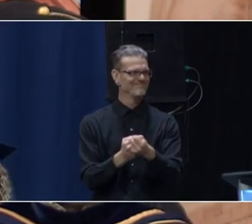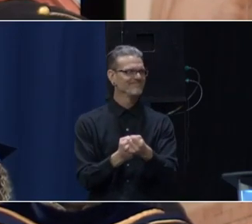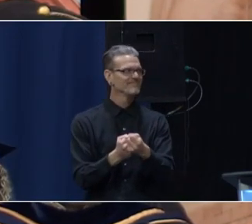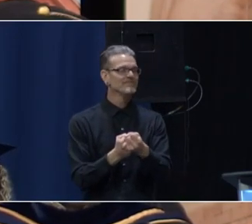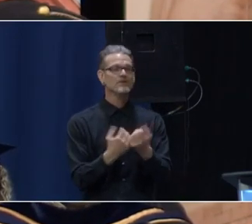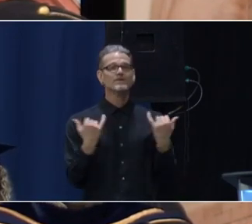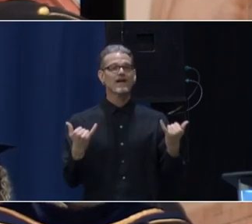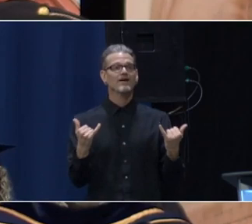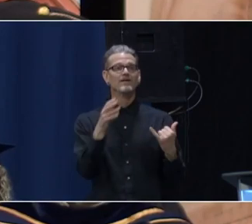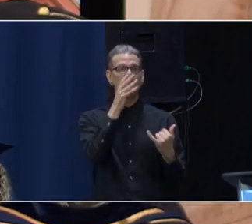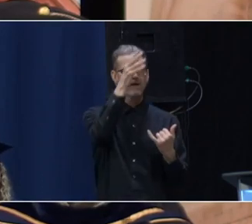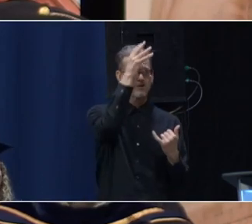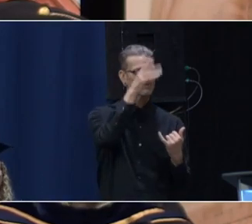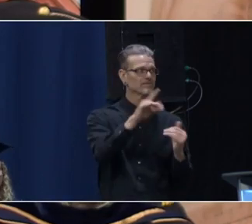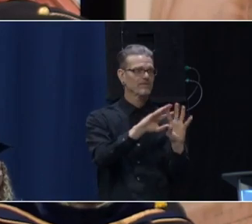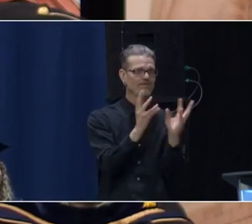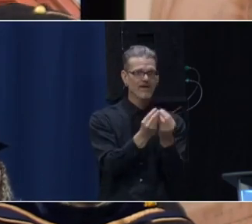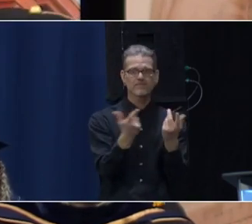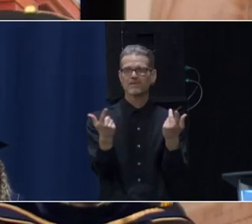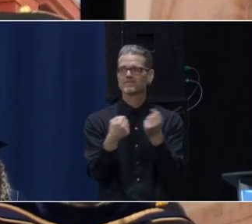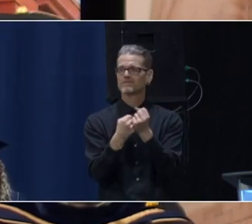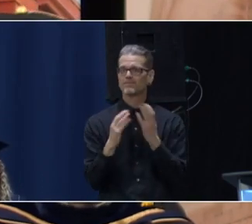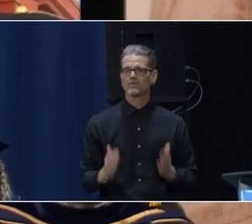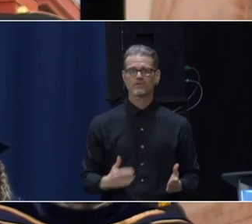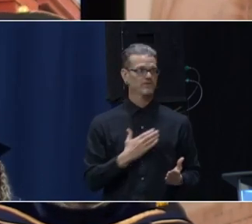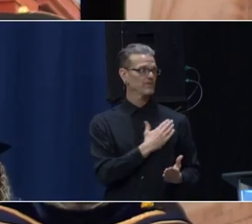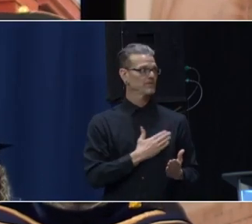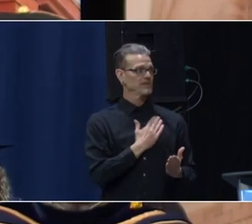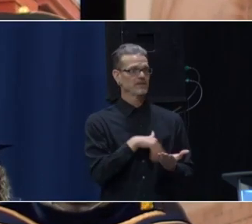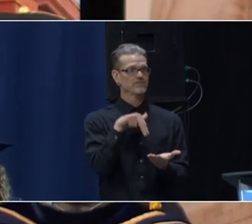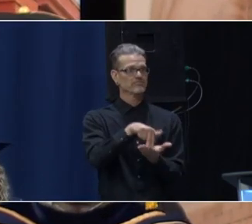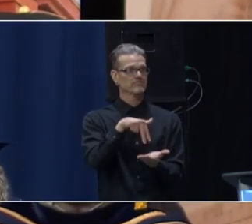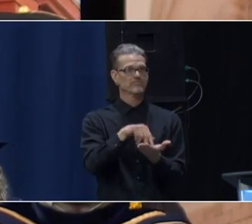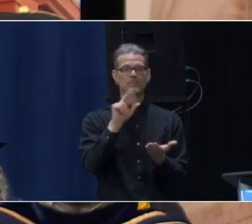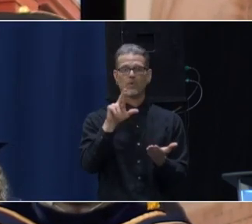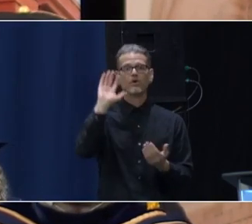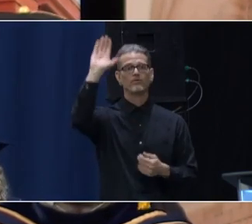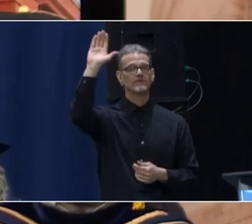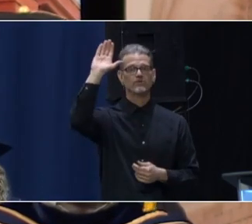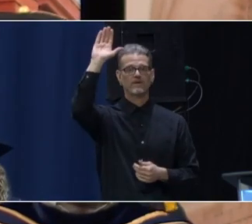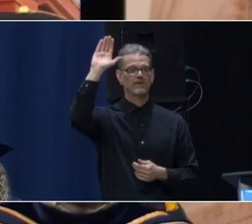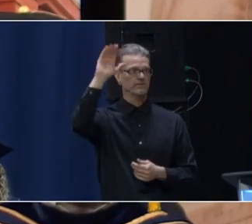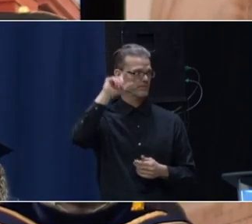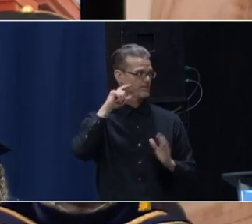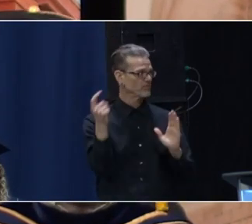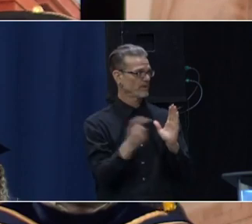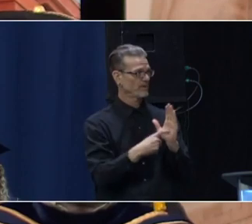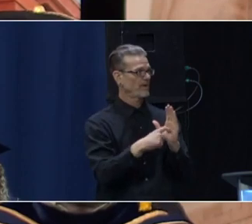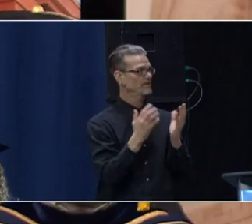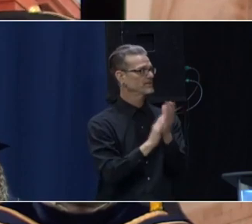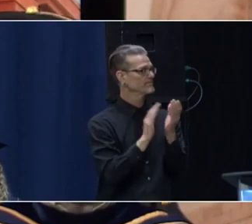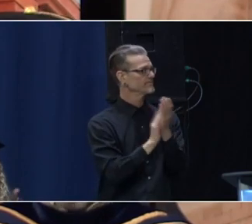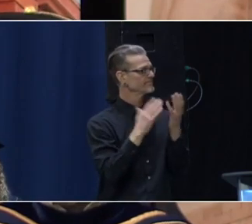members, and supporters in attendance please rise or raise your hand and be recognized?